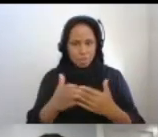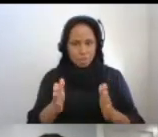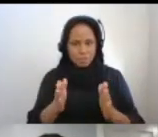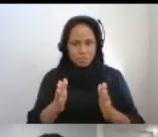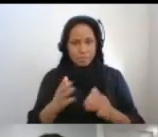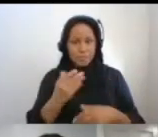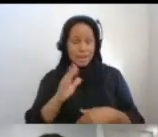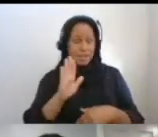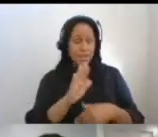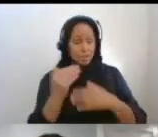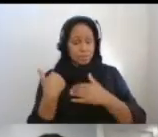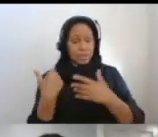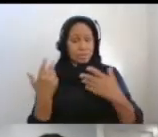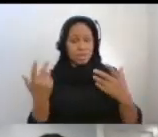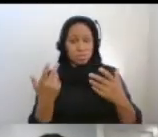kept off.